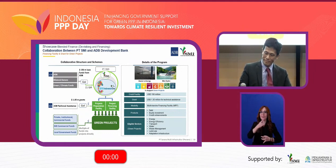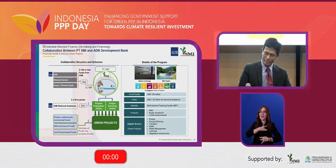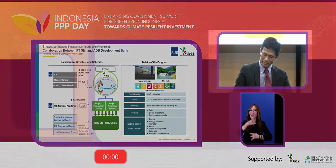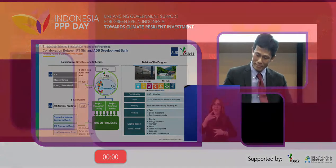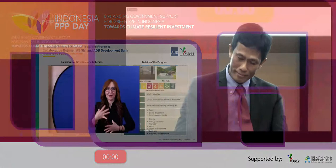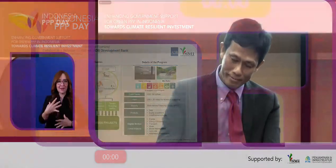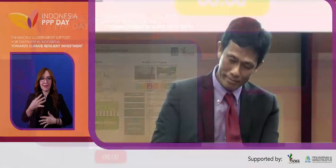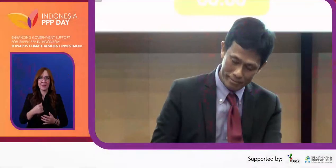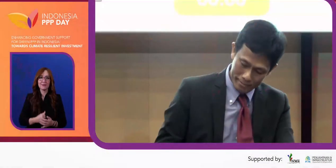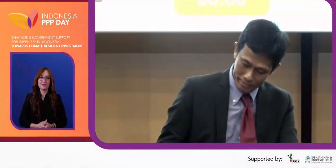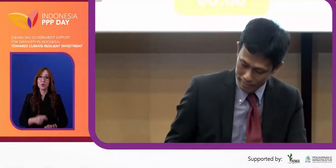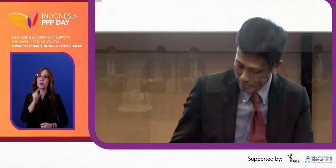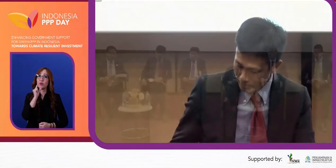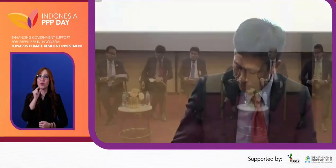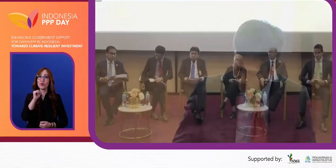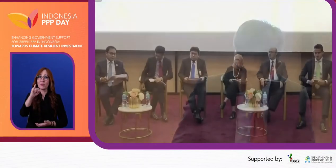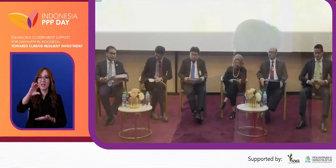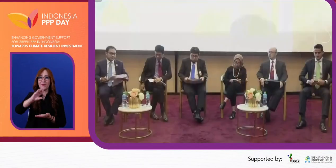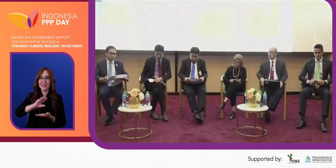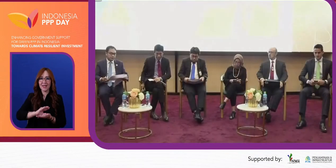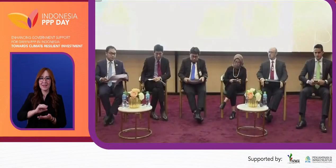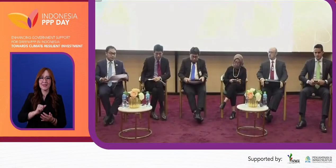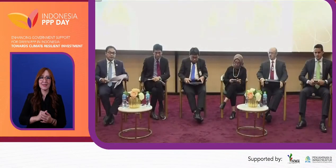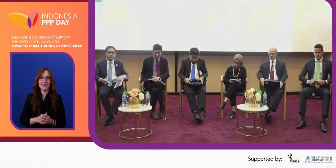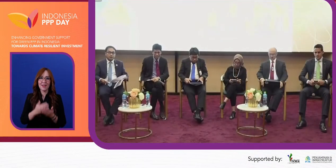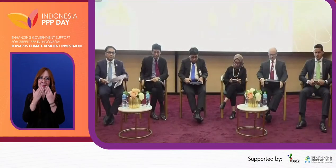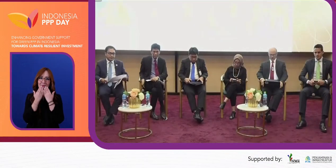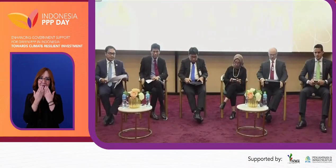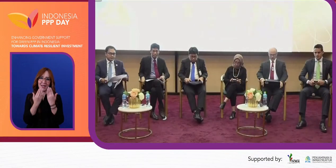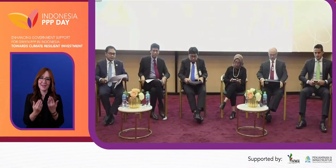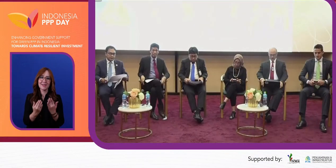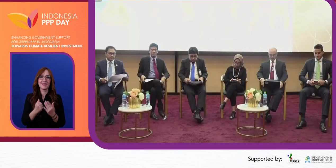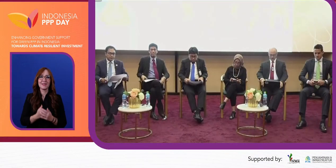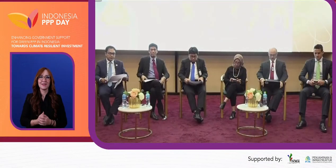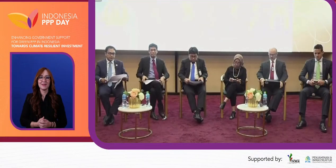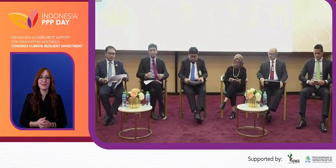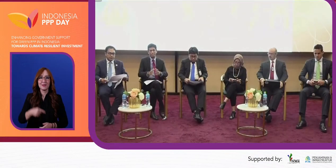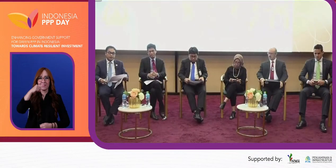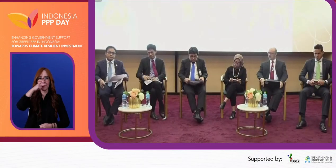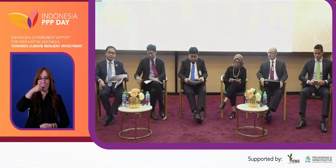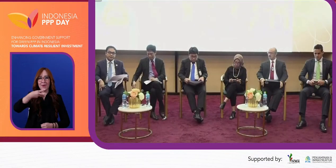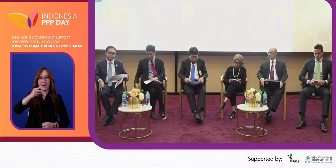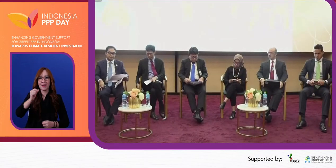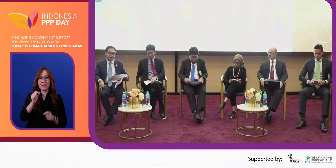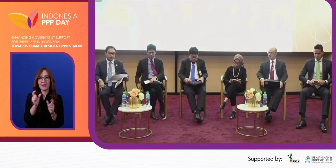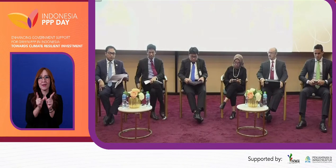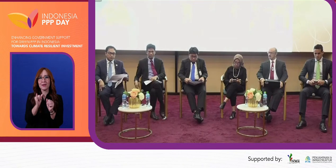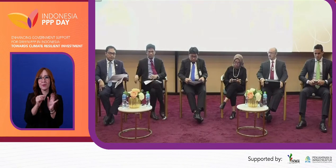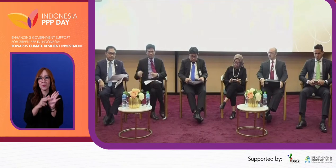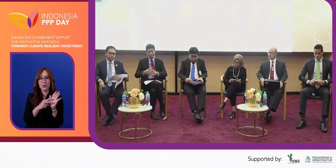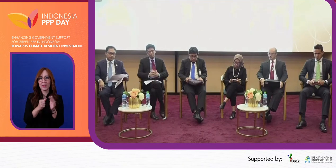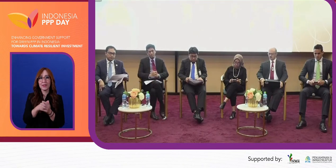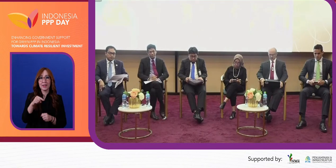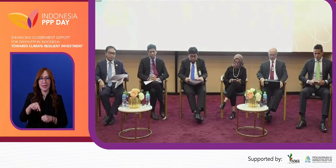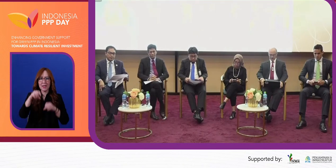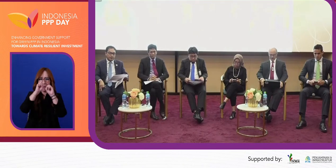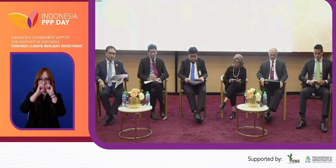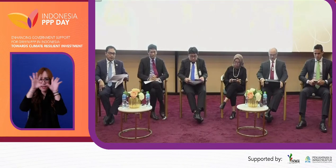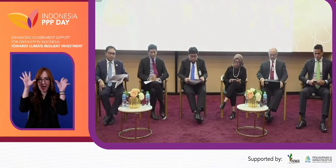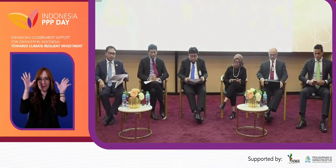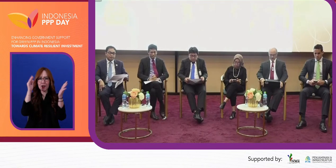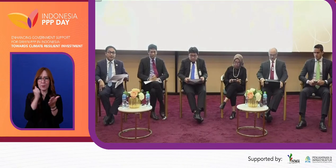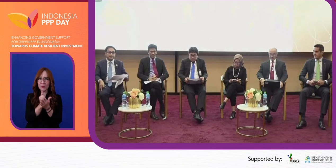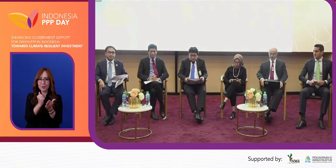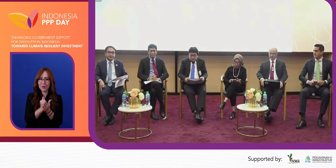Thank you Pak Edwin Syaikh dewasa very comprehensive elaboration of apps emirul Enno so